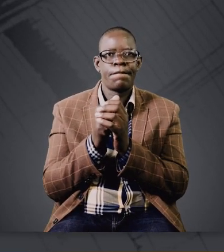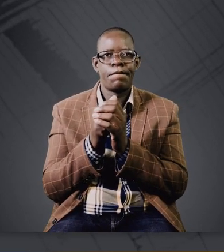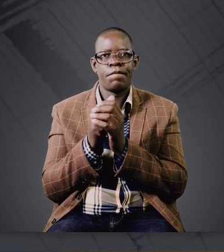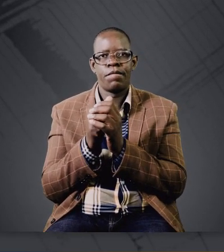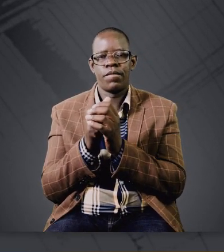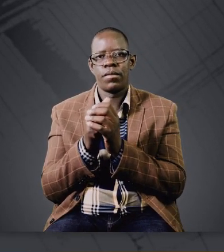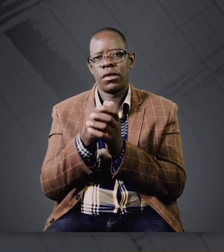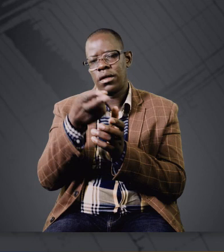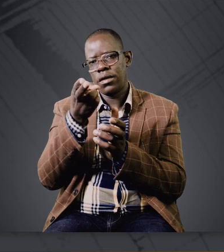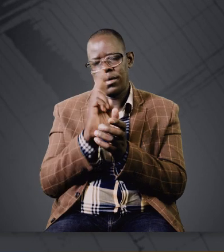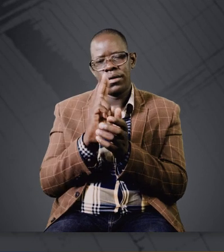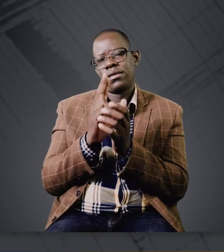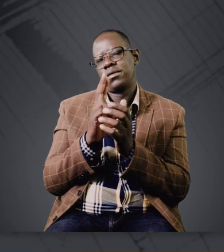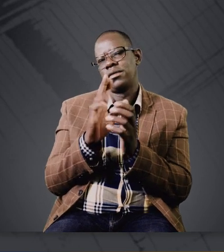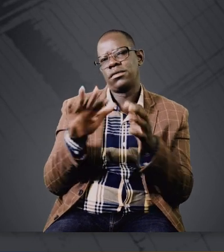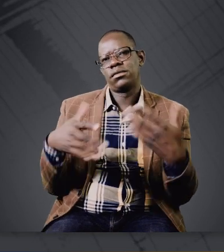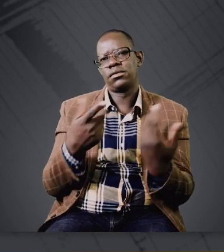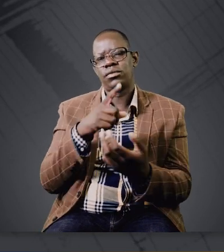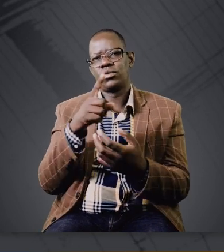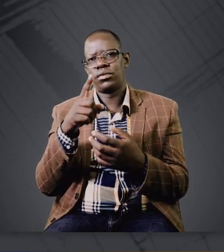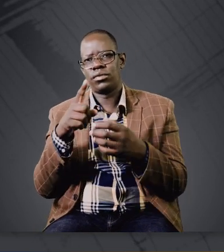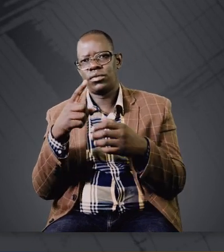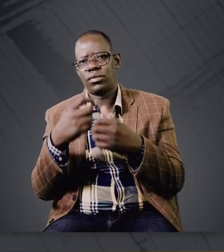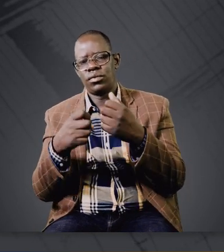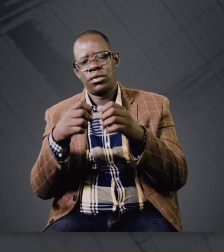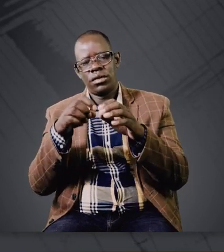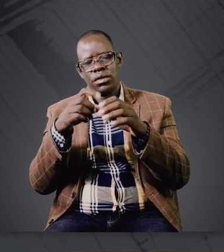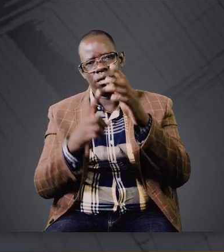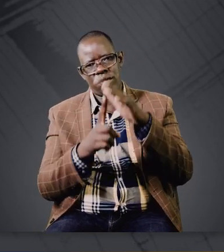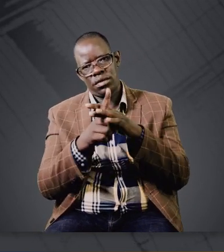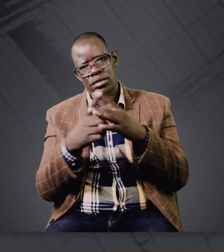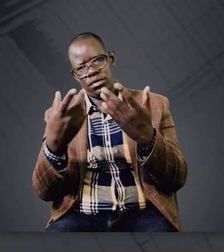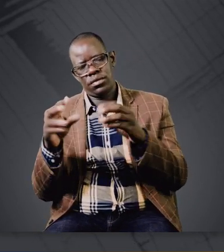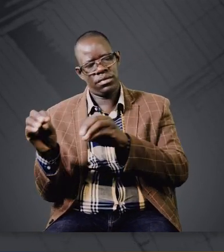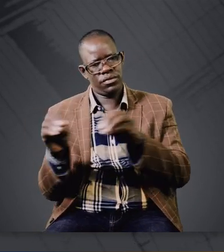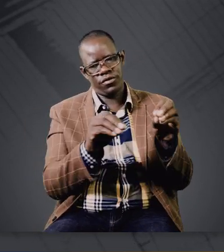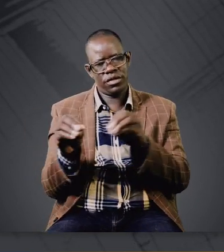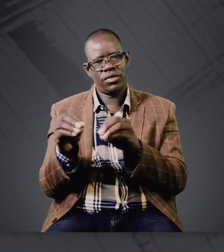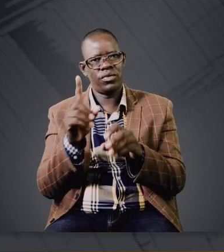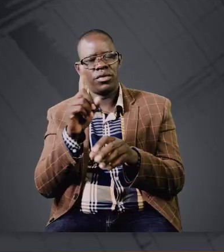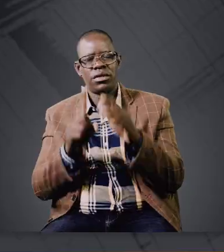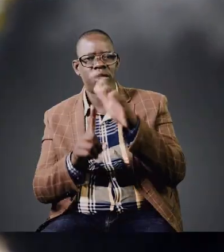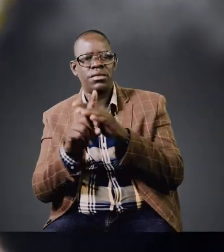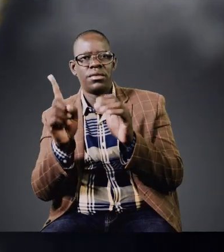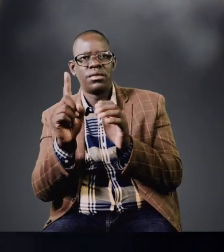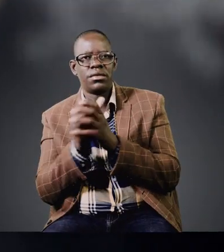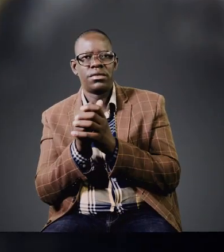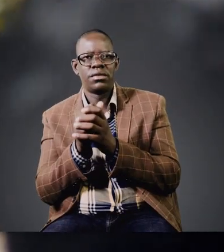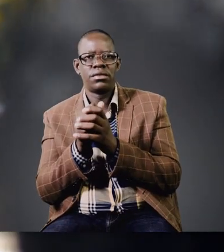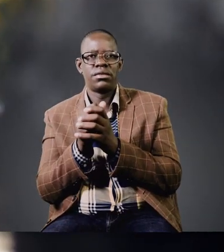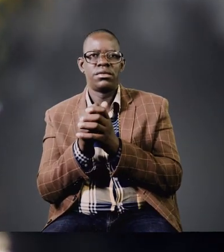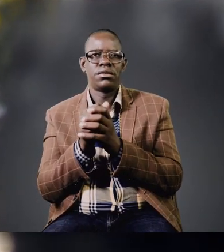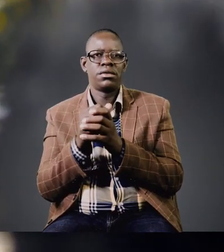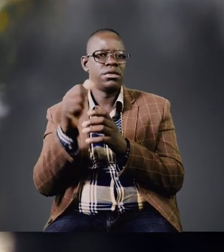So tell me, what happens inside the crust that causes an earthquake? I read the other day